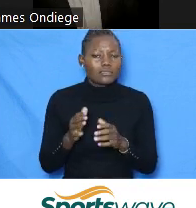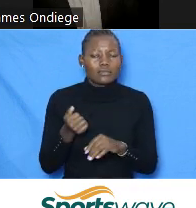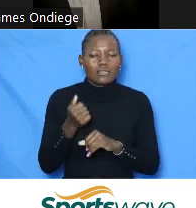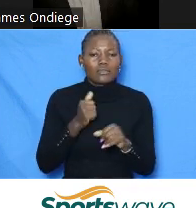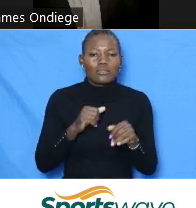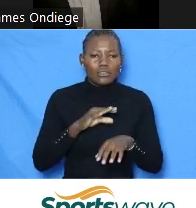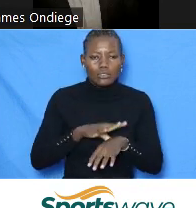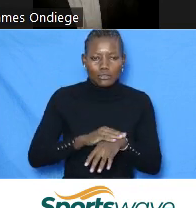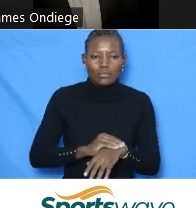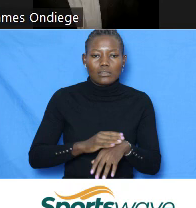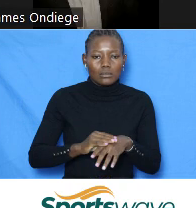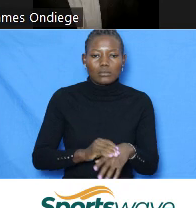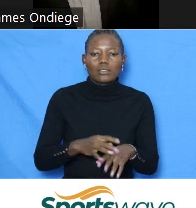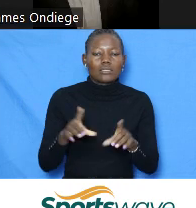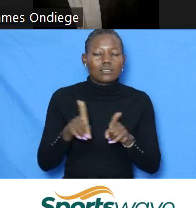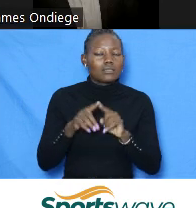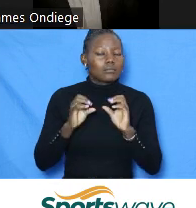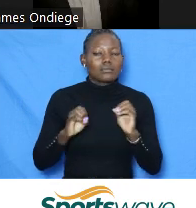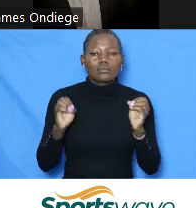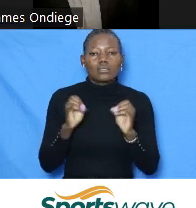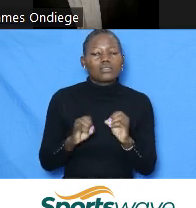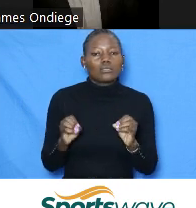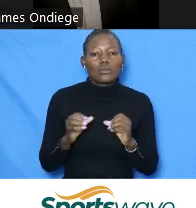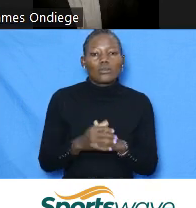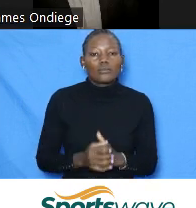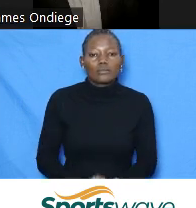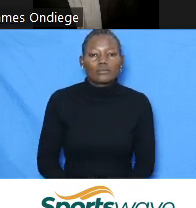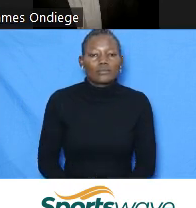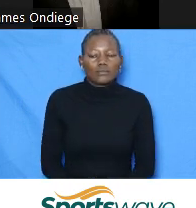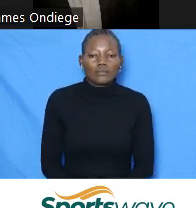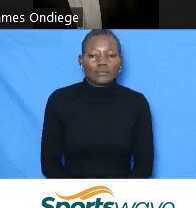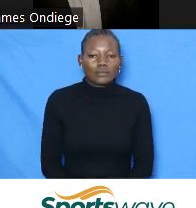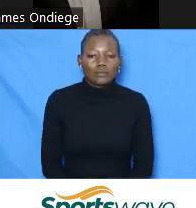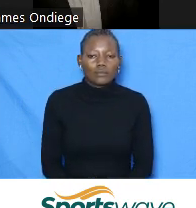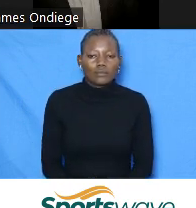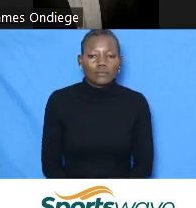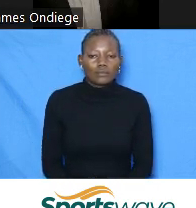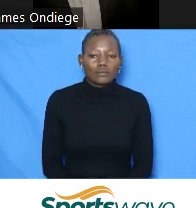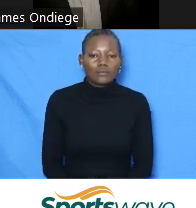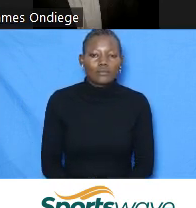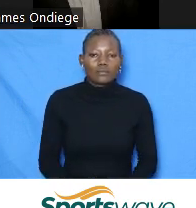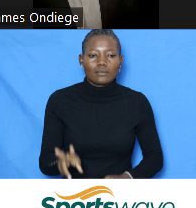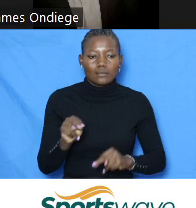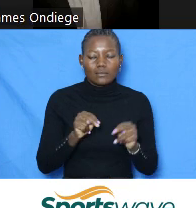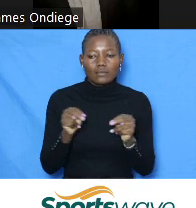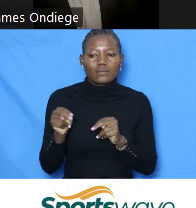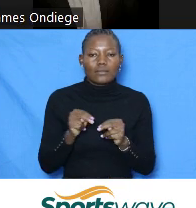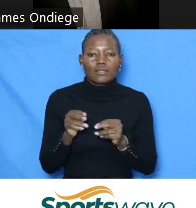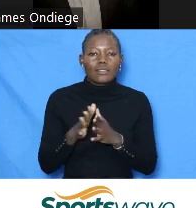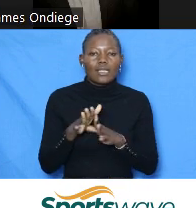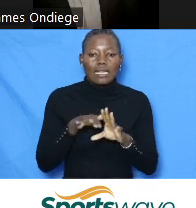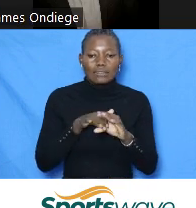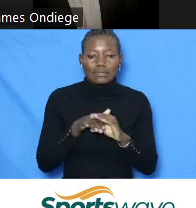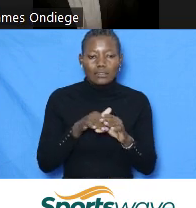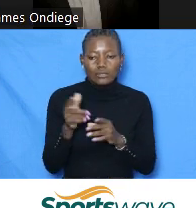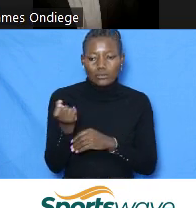procedures as massage. So do no more harm to the athlete. In terms of management, access to medical